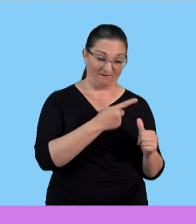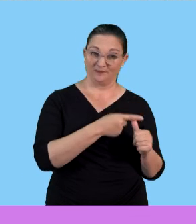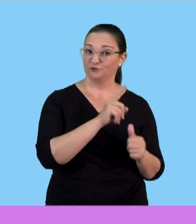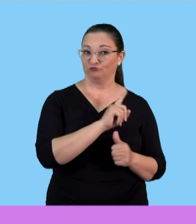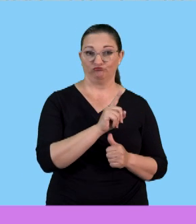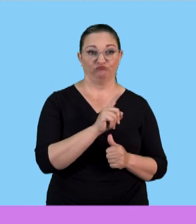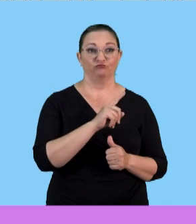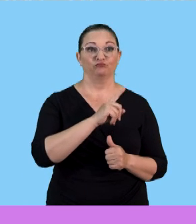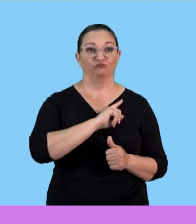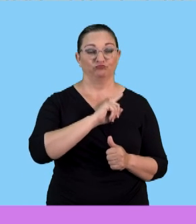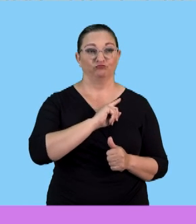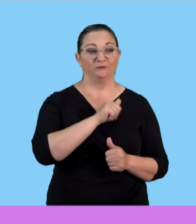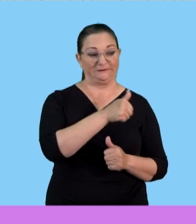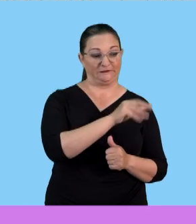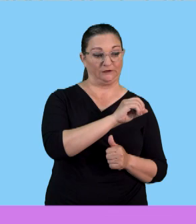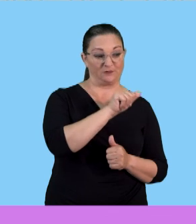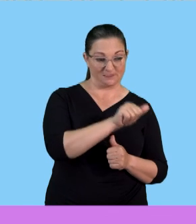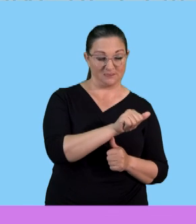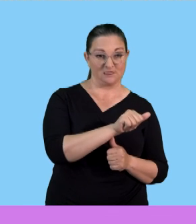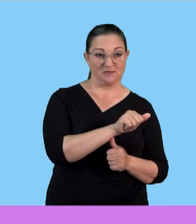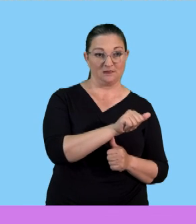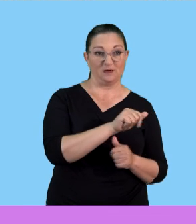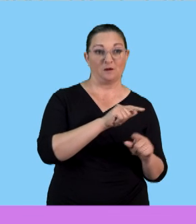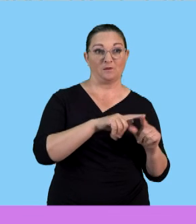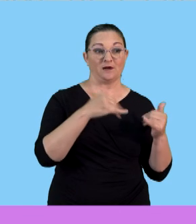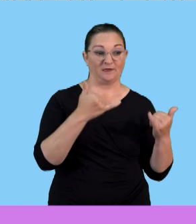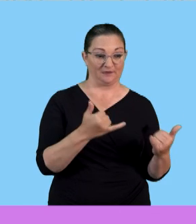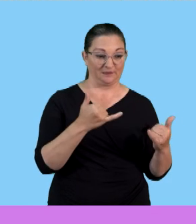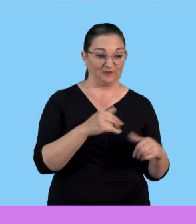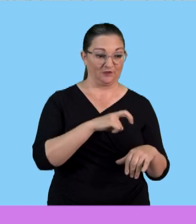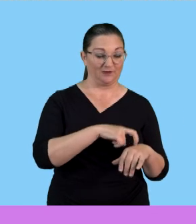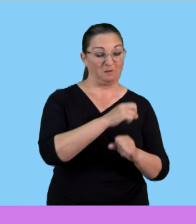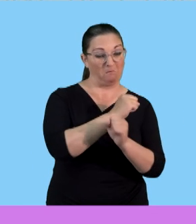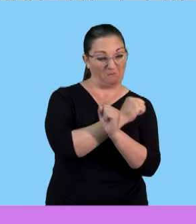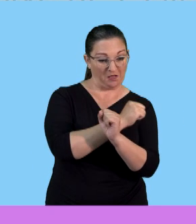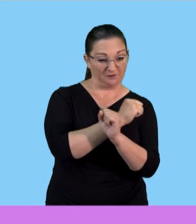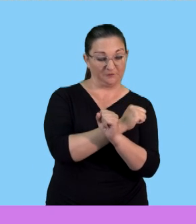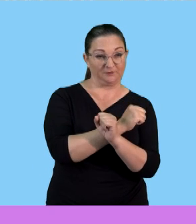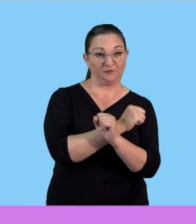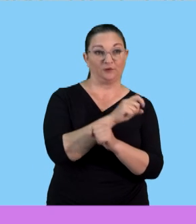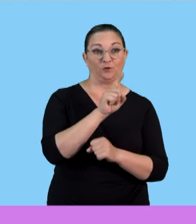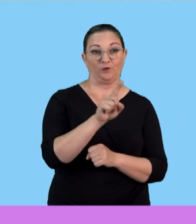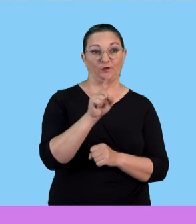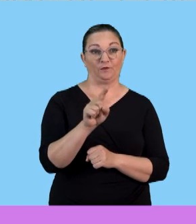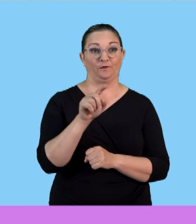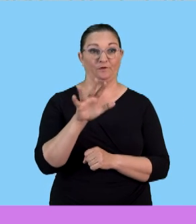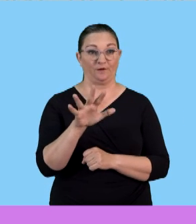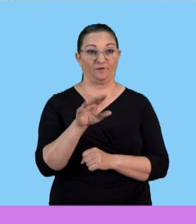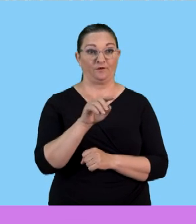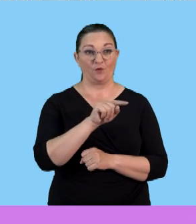final answer. You must take your final answer, which was 606 Rand, excluding VAT. Then you multiply it by